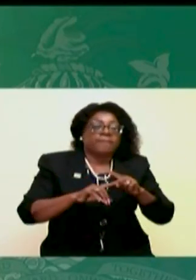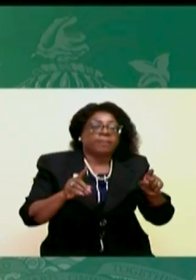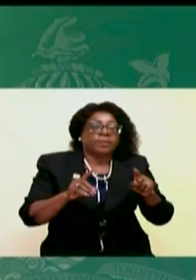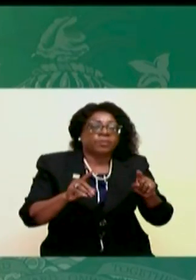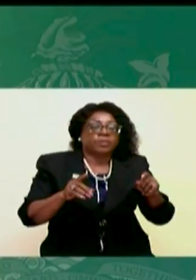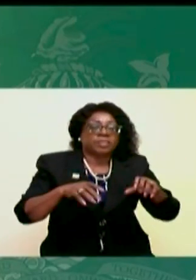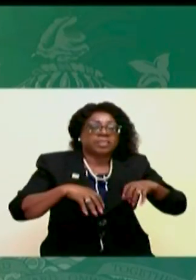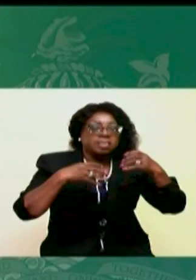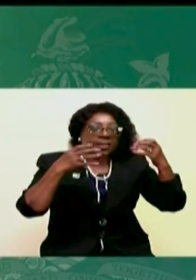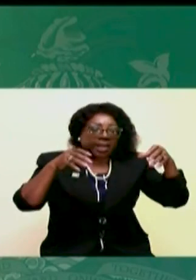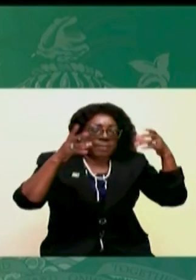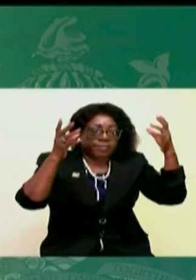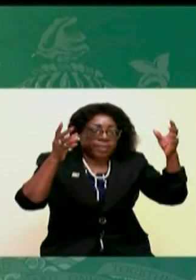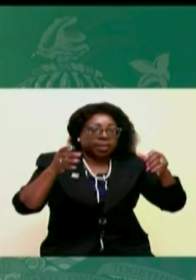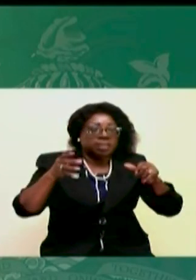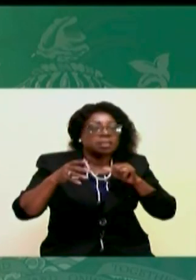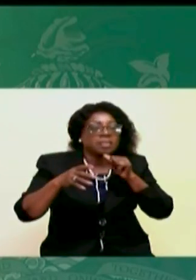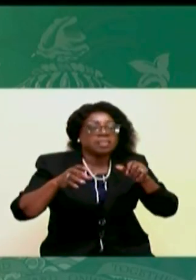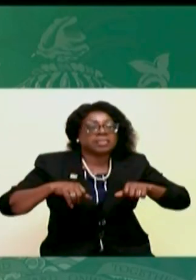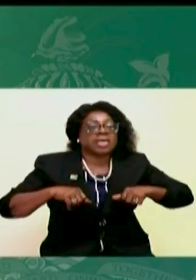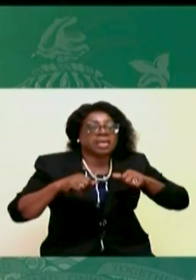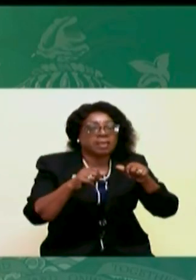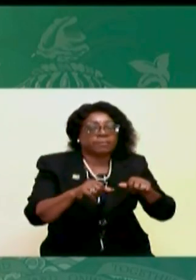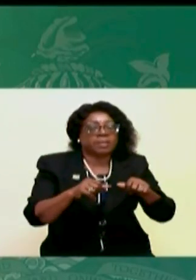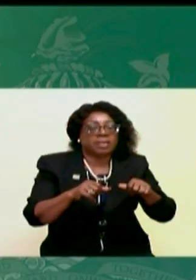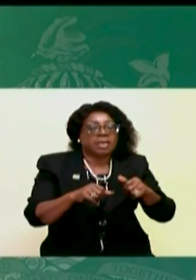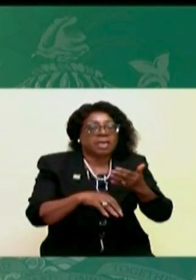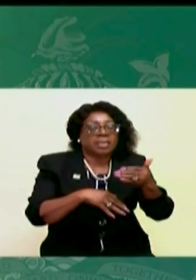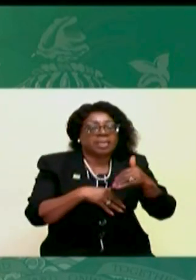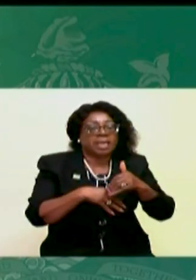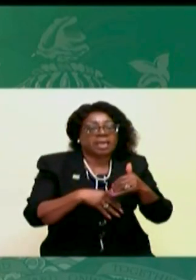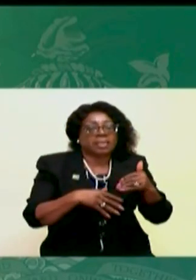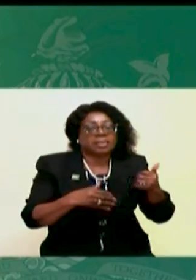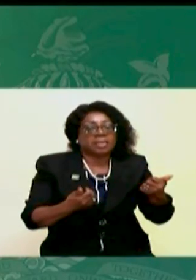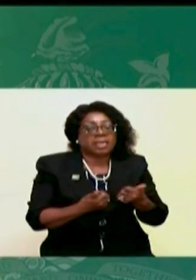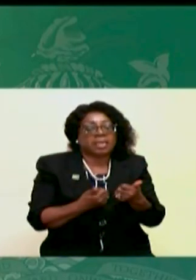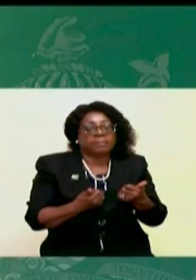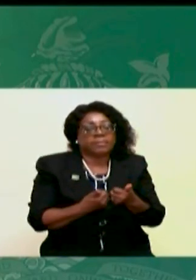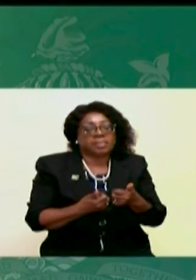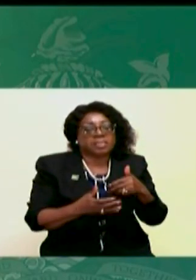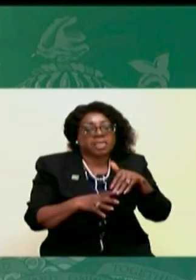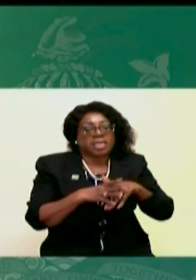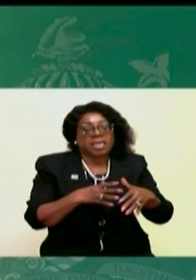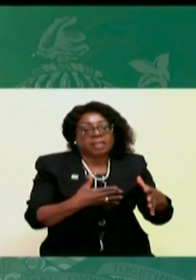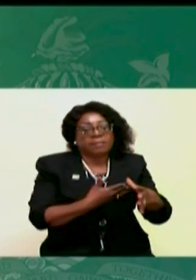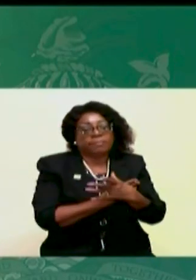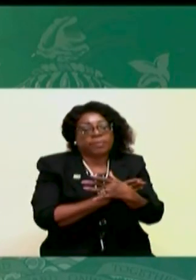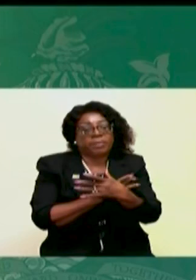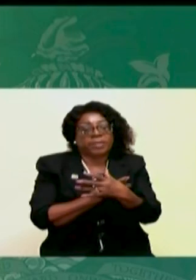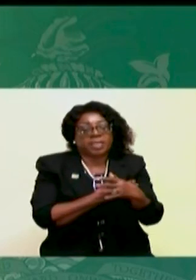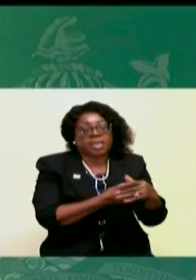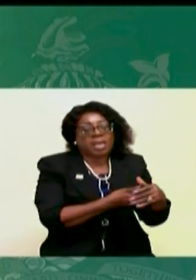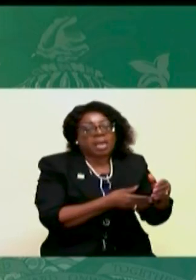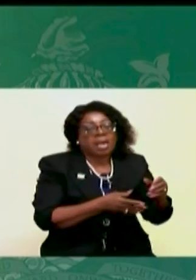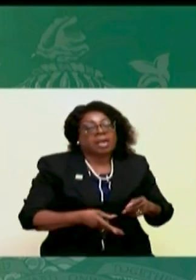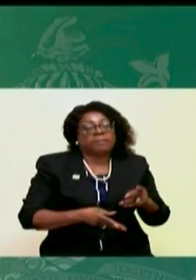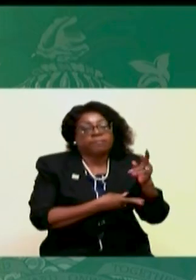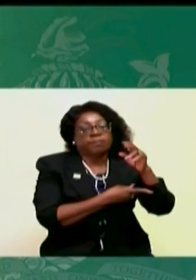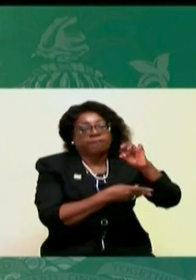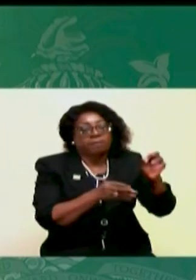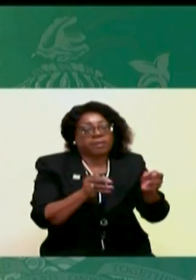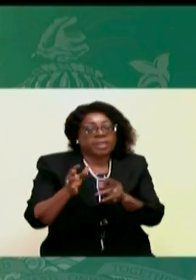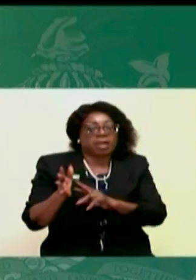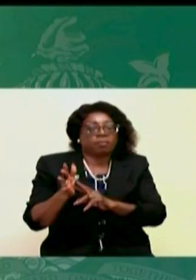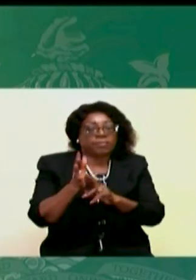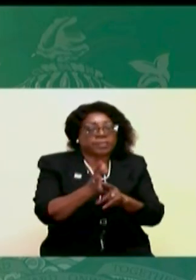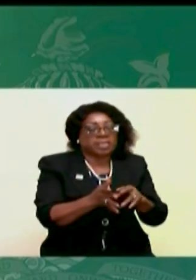disabled. And they're at the games in Berlin and performing and representing our country. In fact,